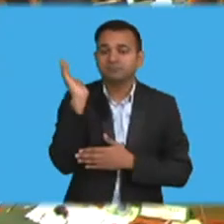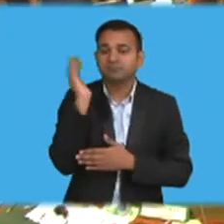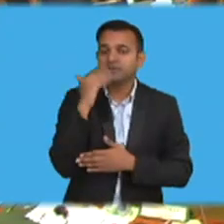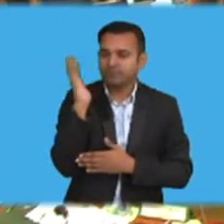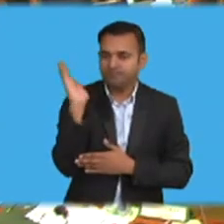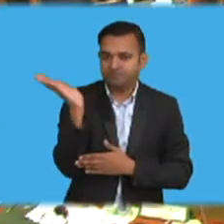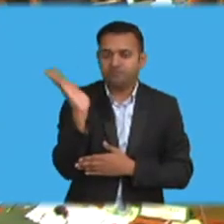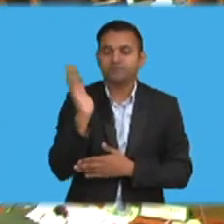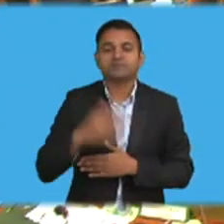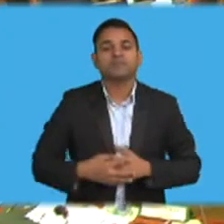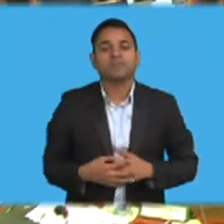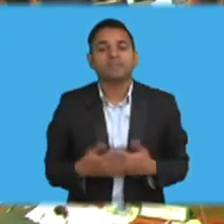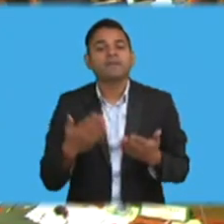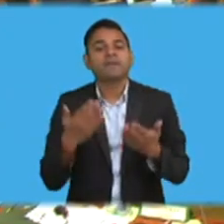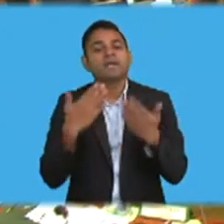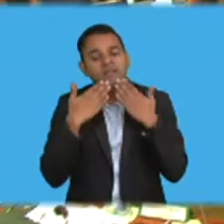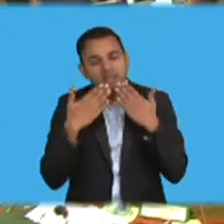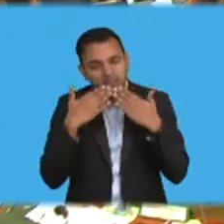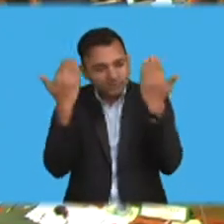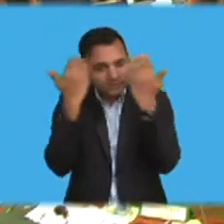Thank you, Madam Speaker.